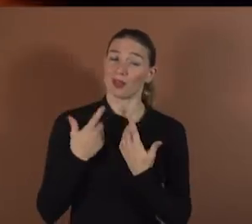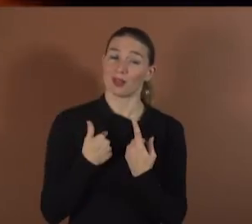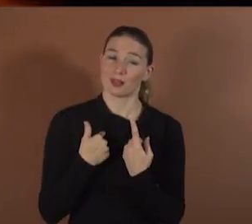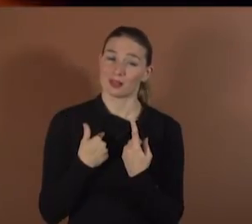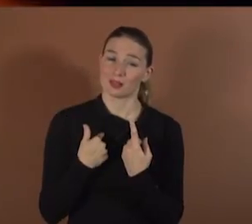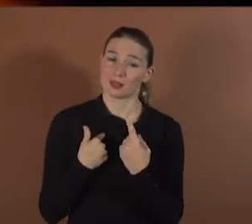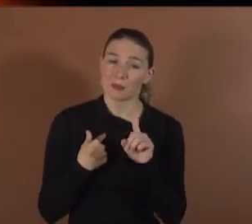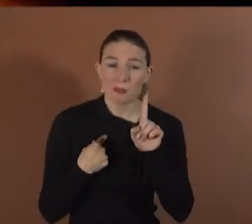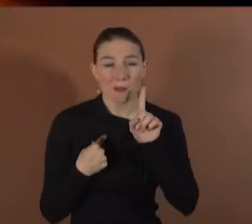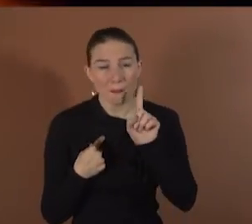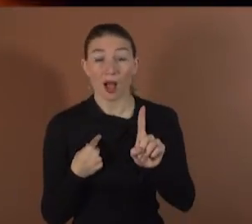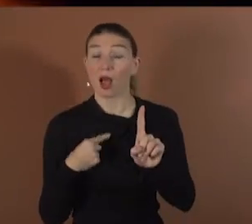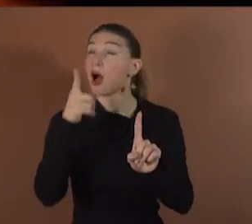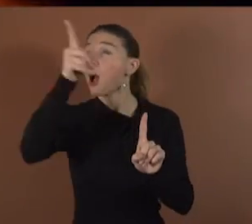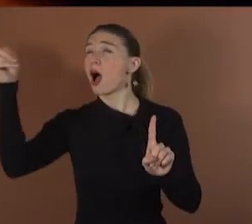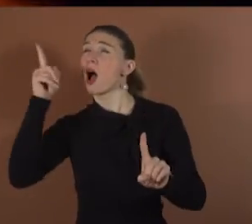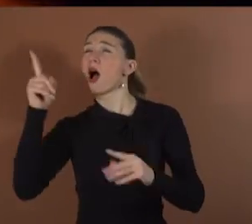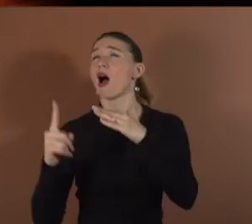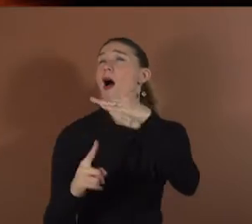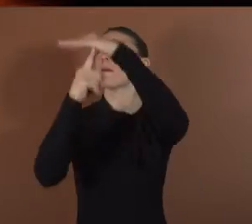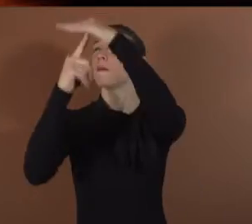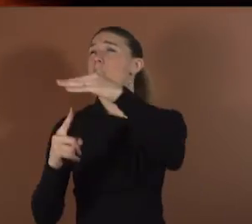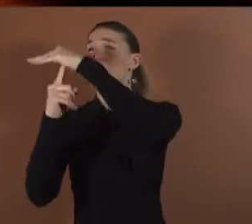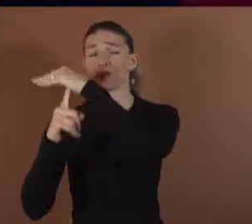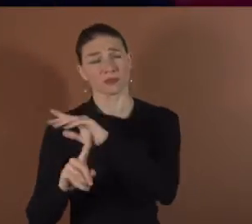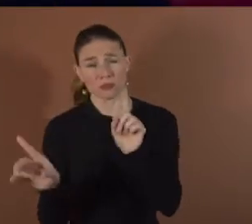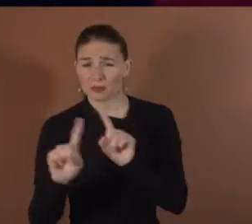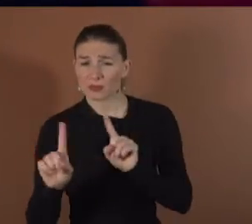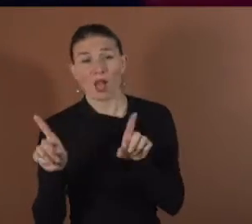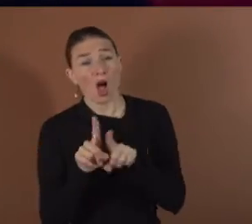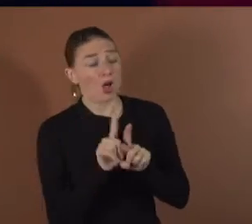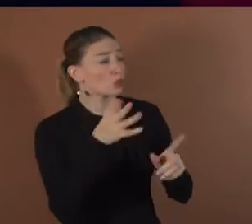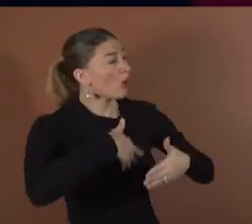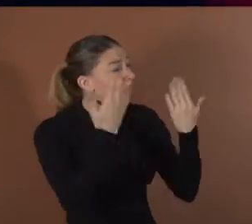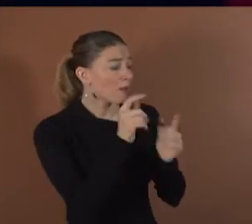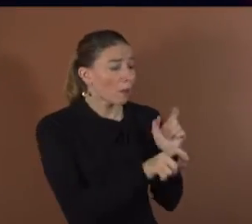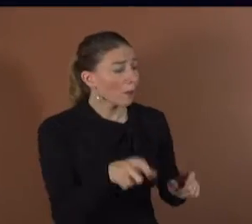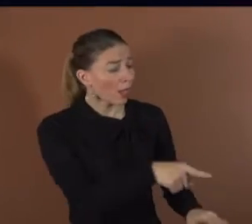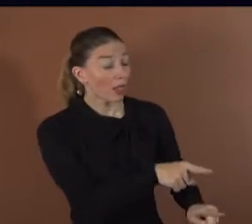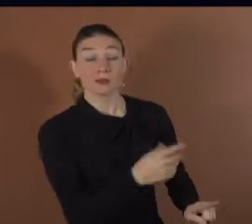of ordinary people. When my younger brother was in prison, he wrote me a letter telling me